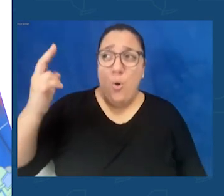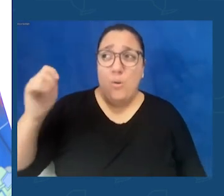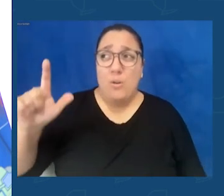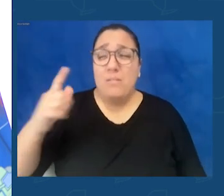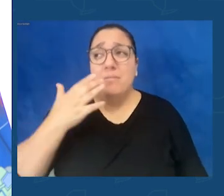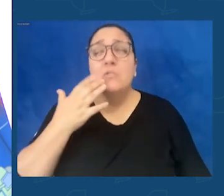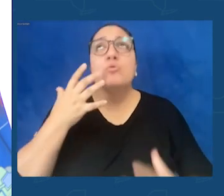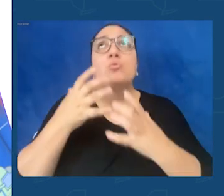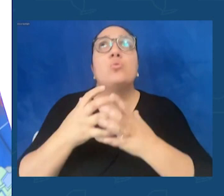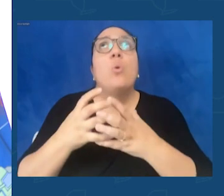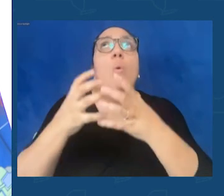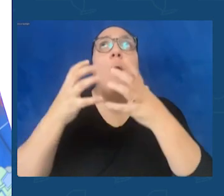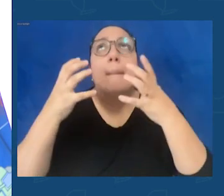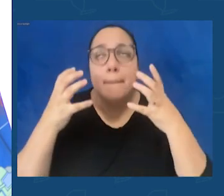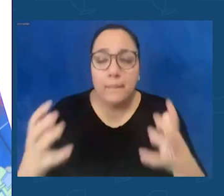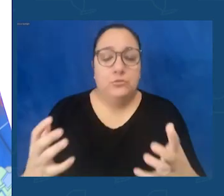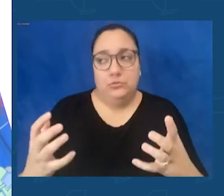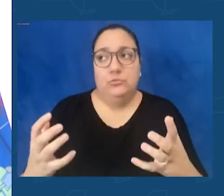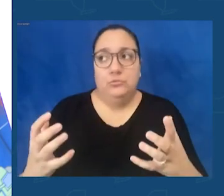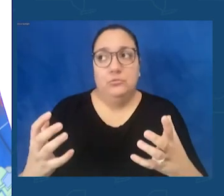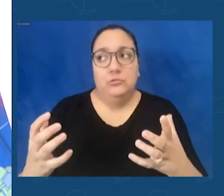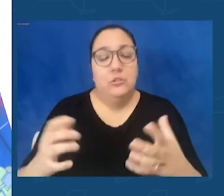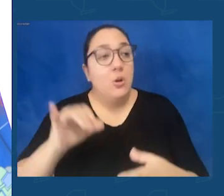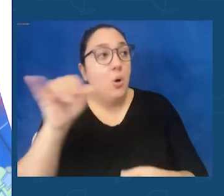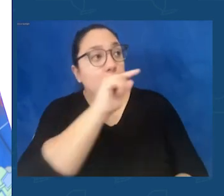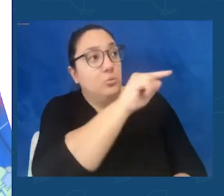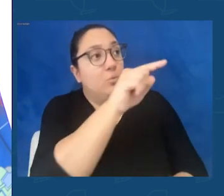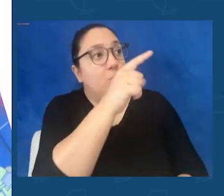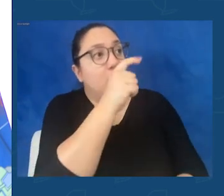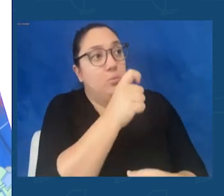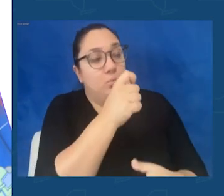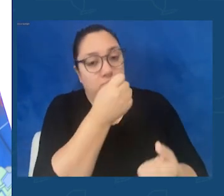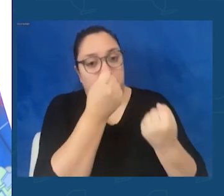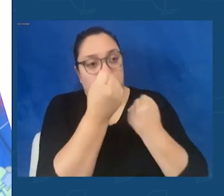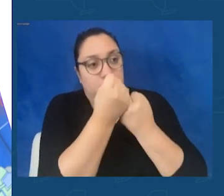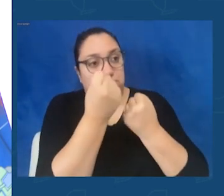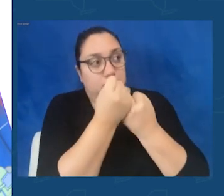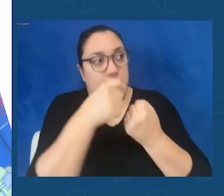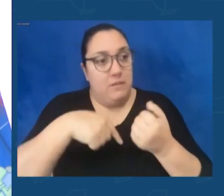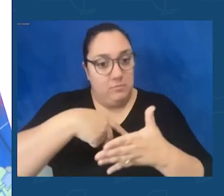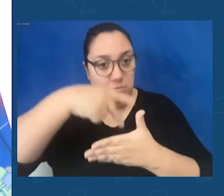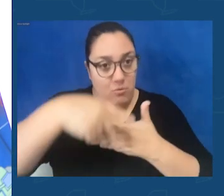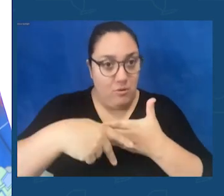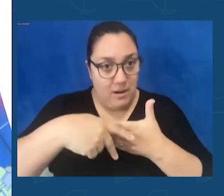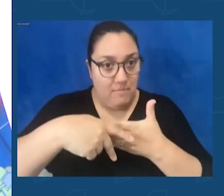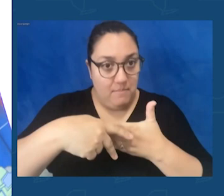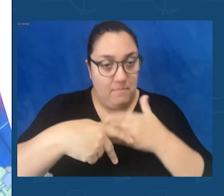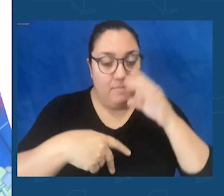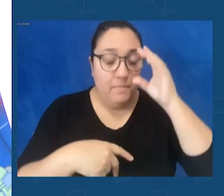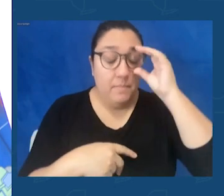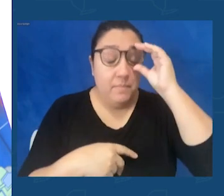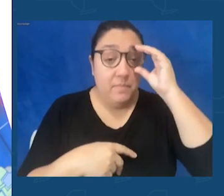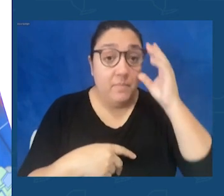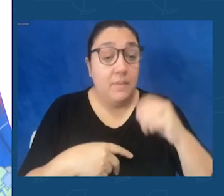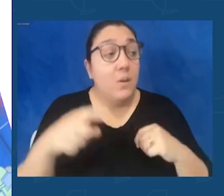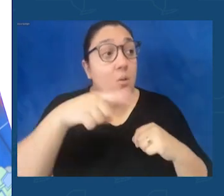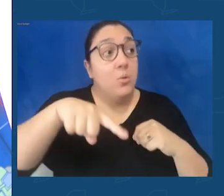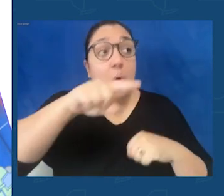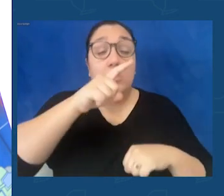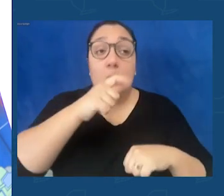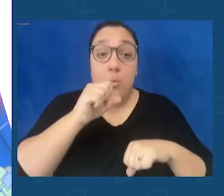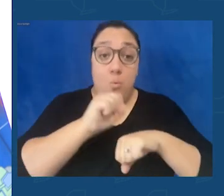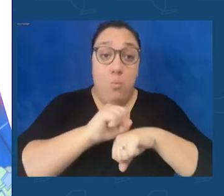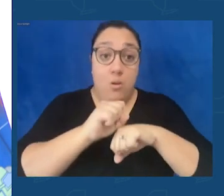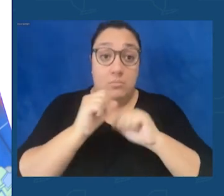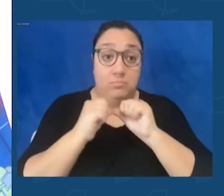this Downtown Revitalization Initiative a reality. And those who will work with us to make it a reality. Together, let's